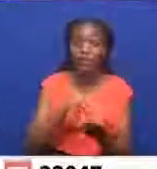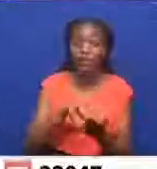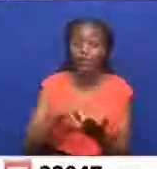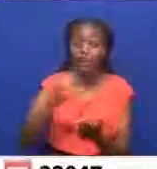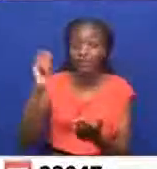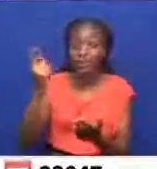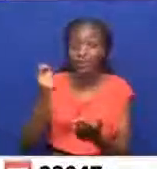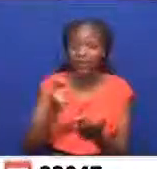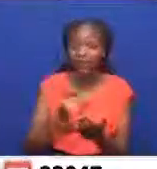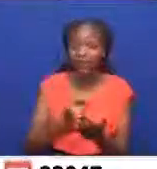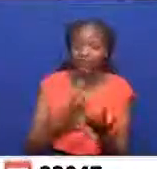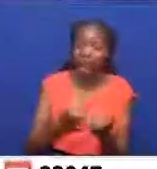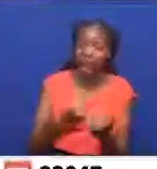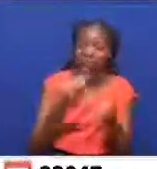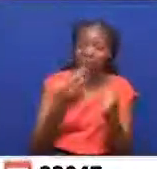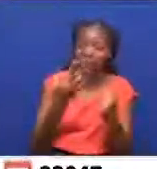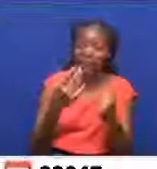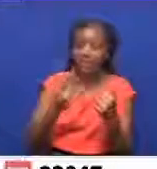rose to